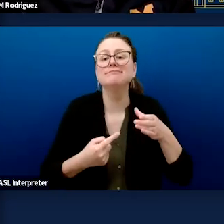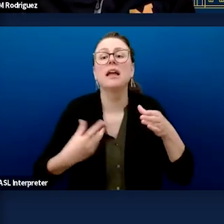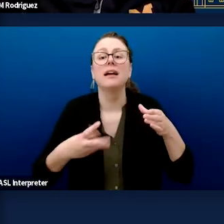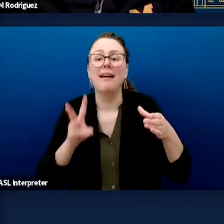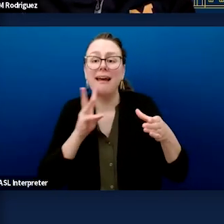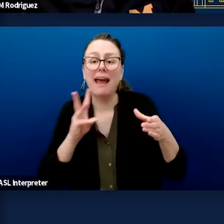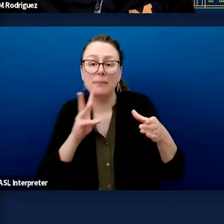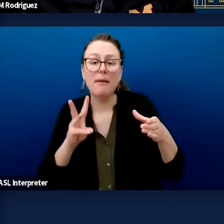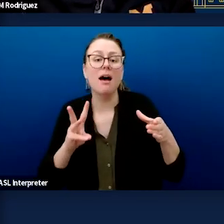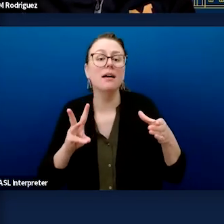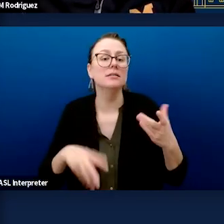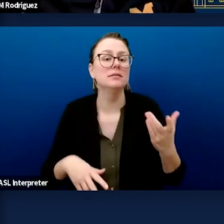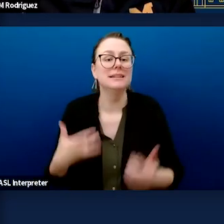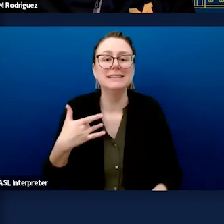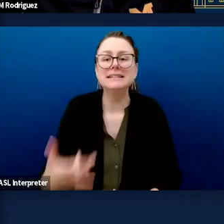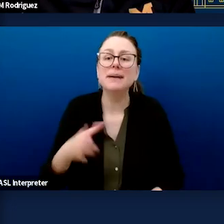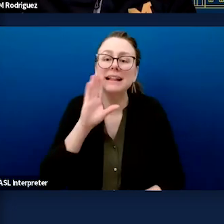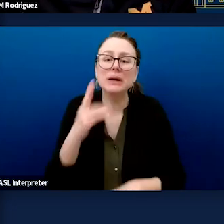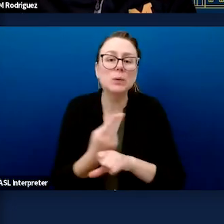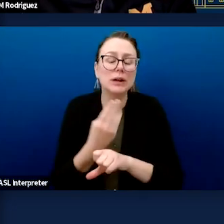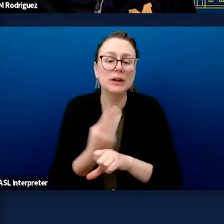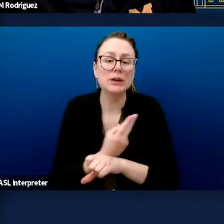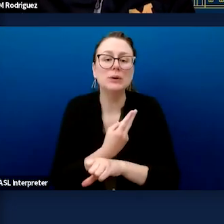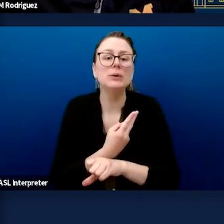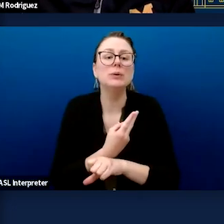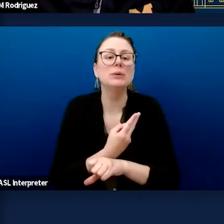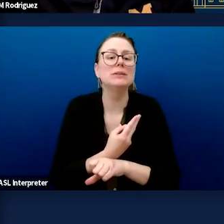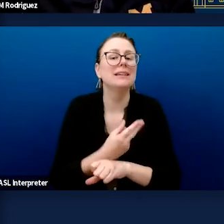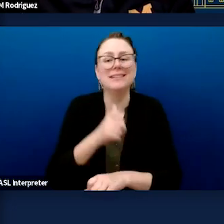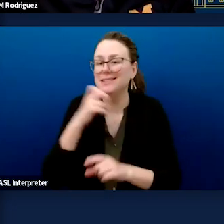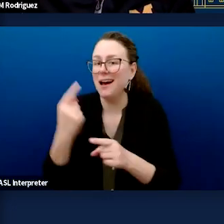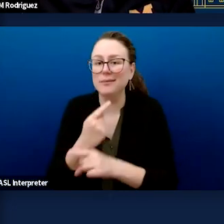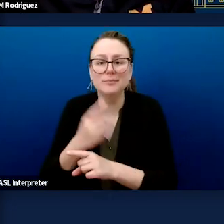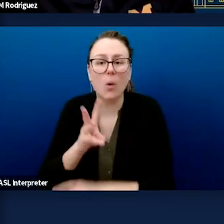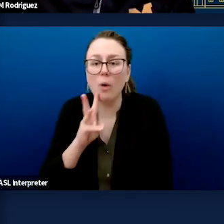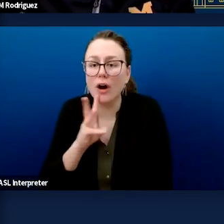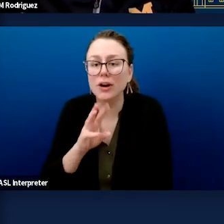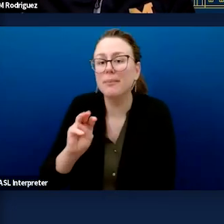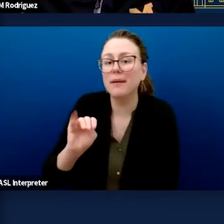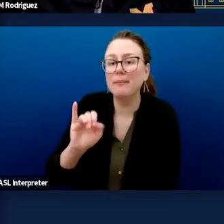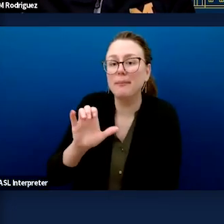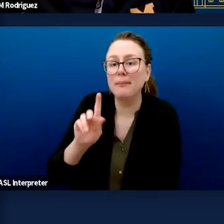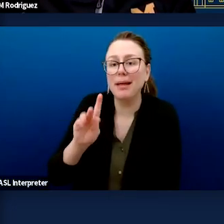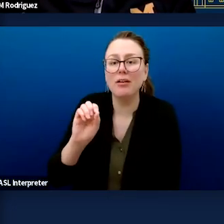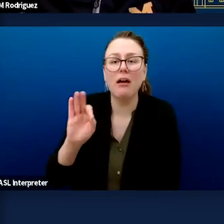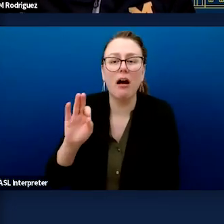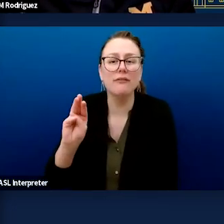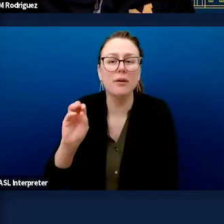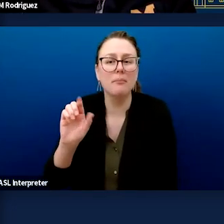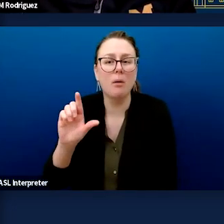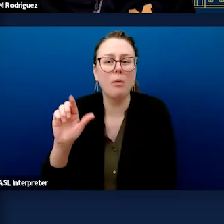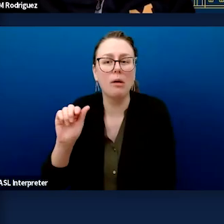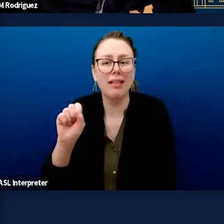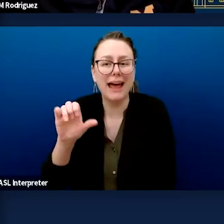this enemas with milk and molasses or soap suds, or mainly